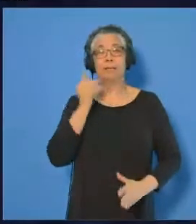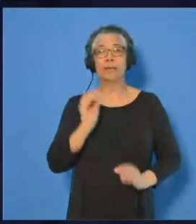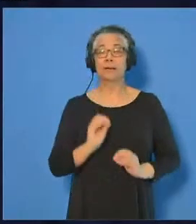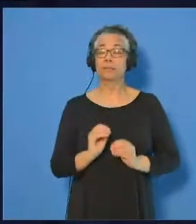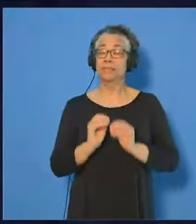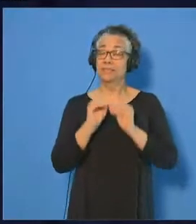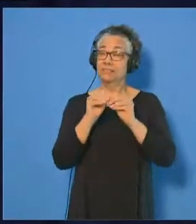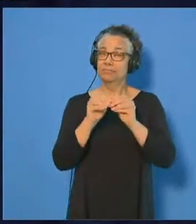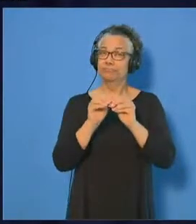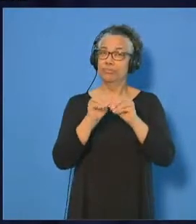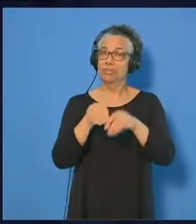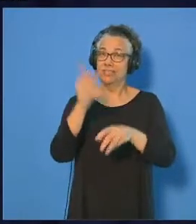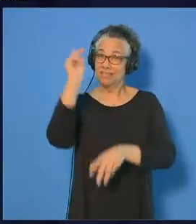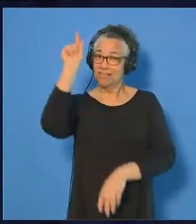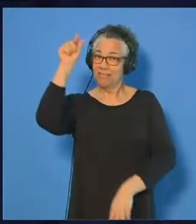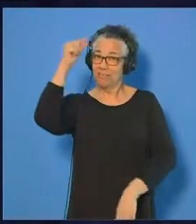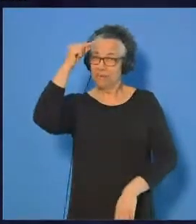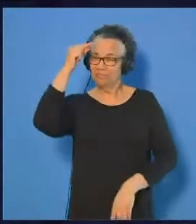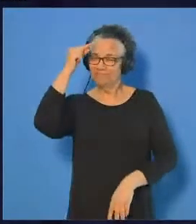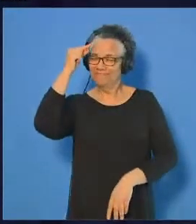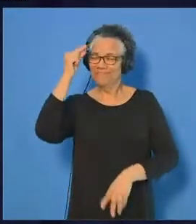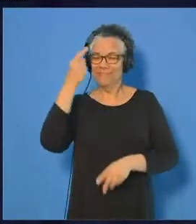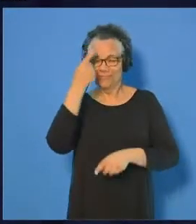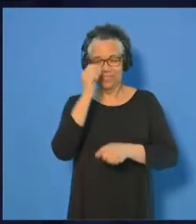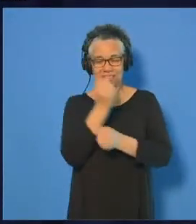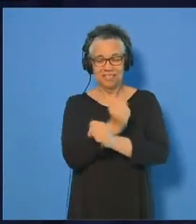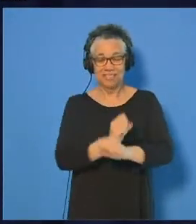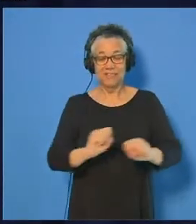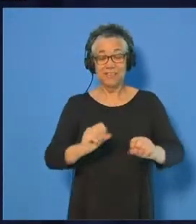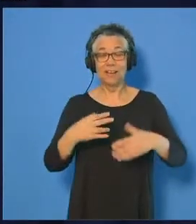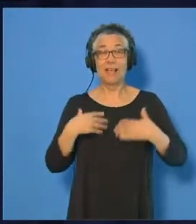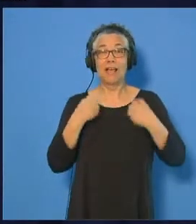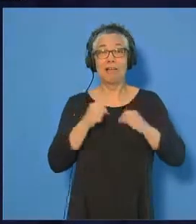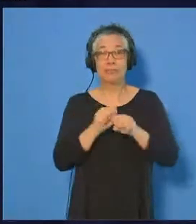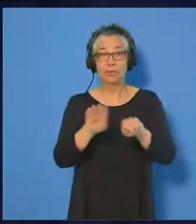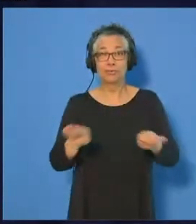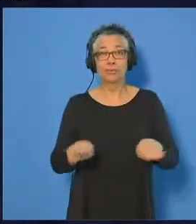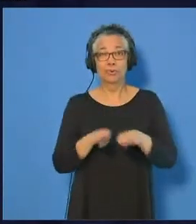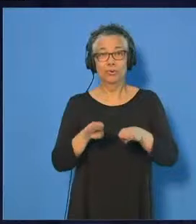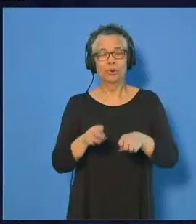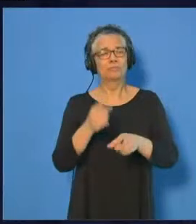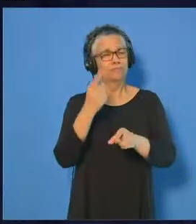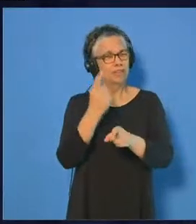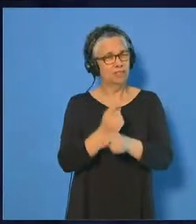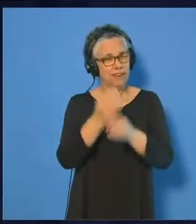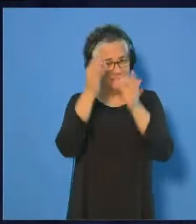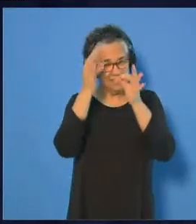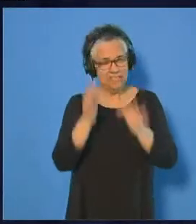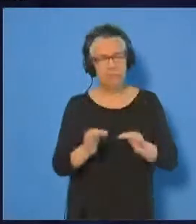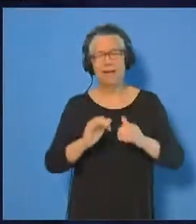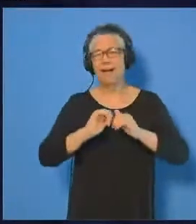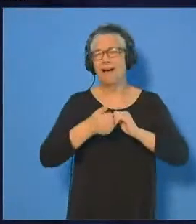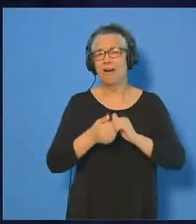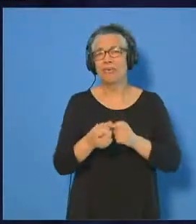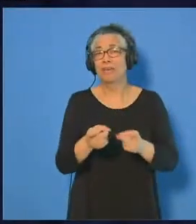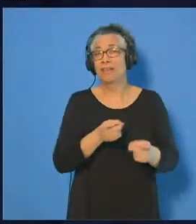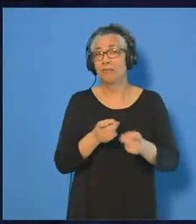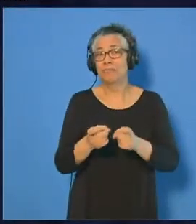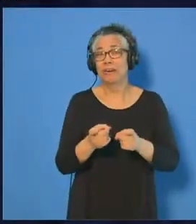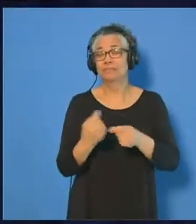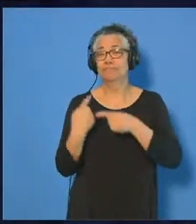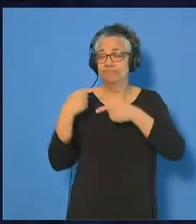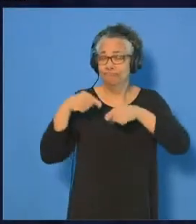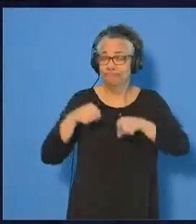government to protect the health and safety of Bermuda and make informed policy decisions about how we operate during this